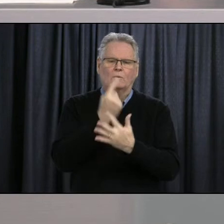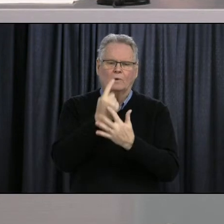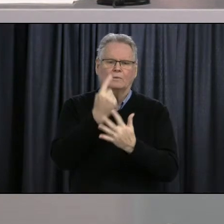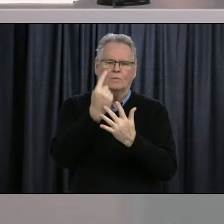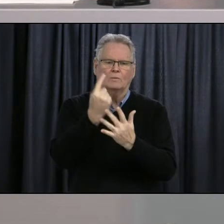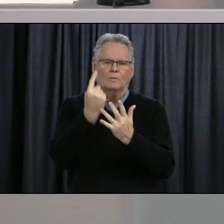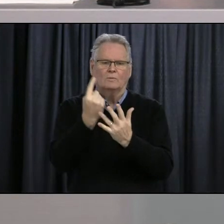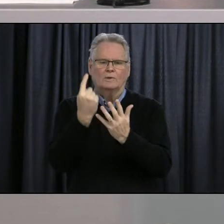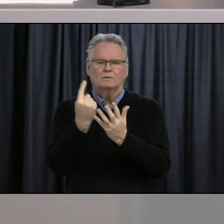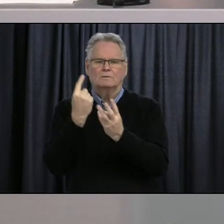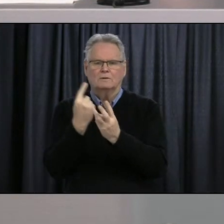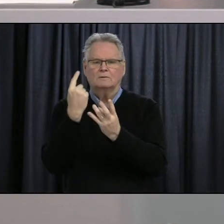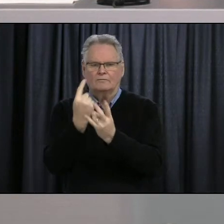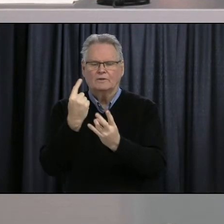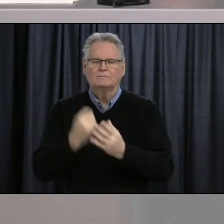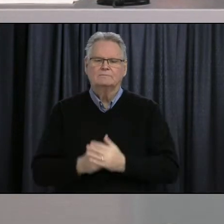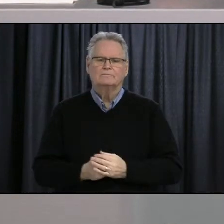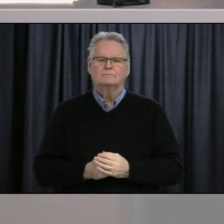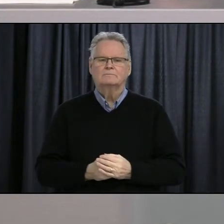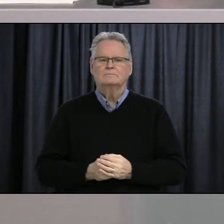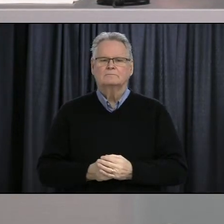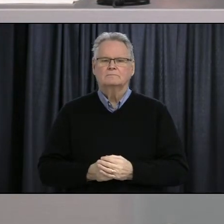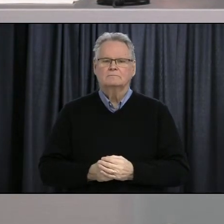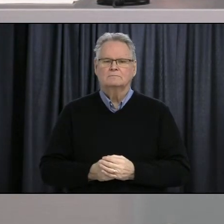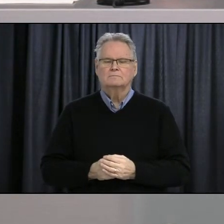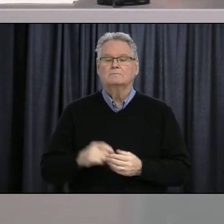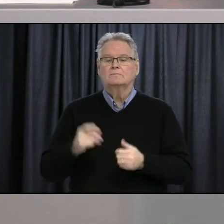Peter Cowan with CBC. Please go ahead.